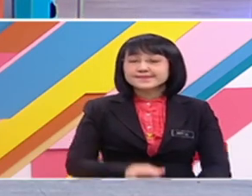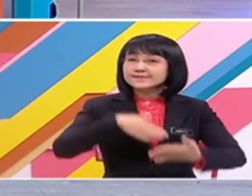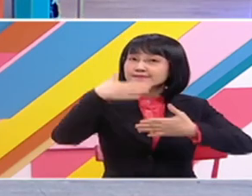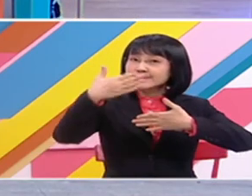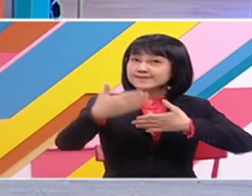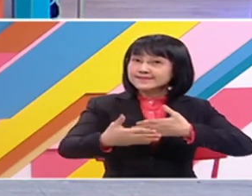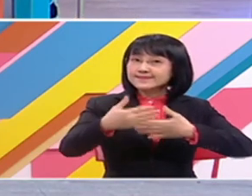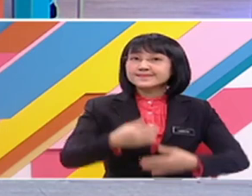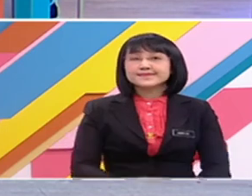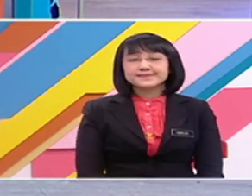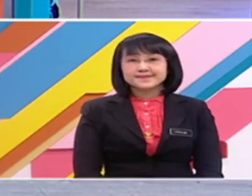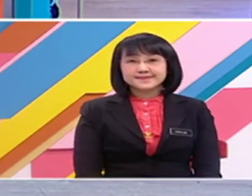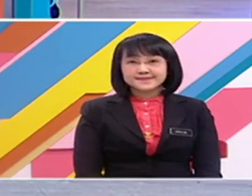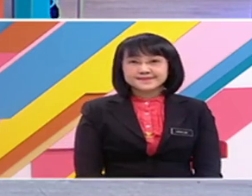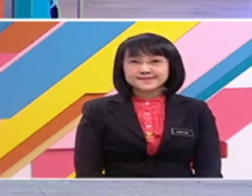one is